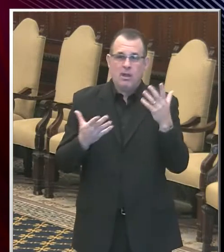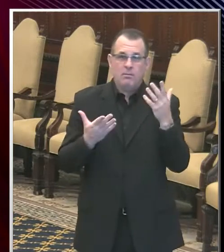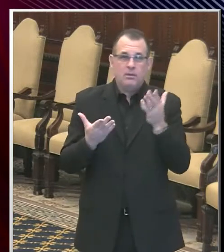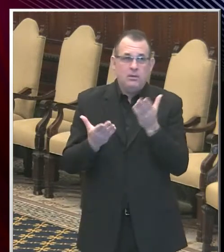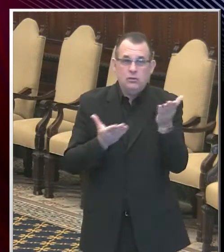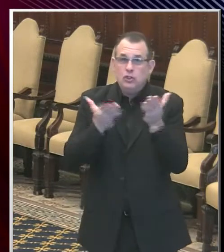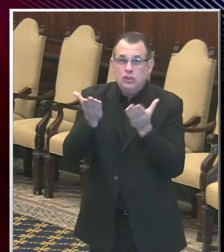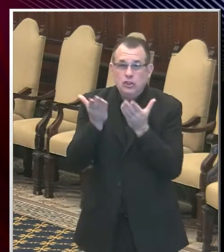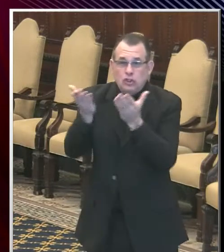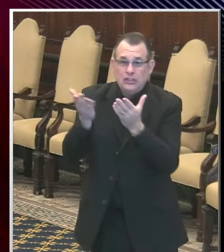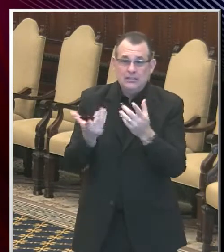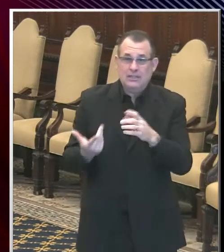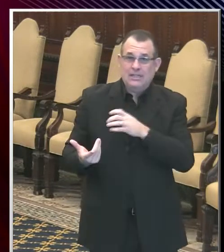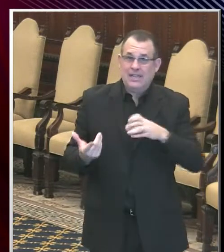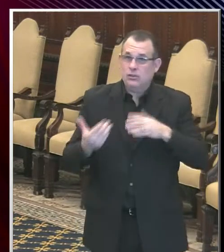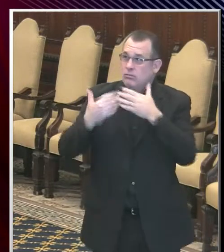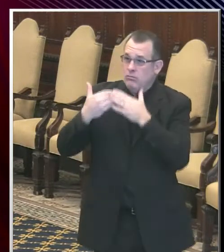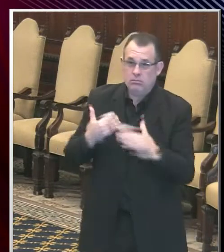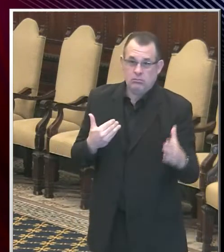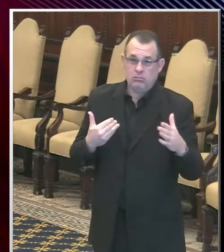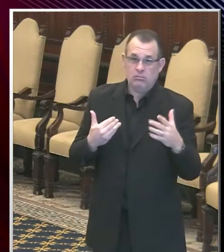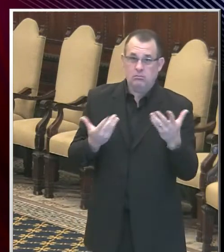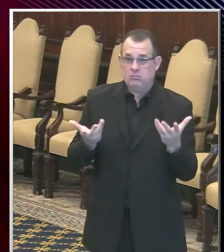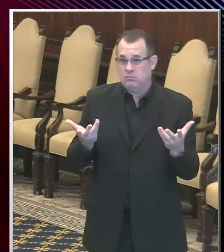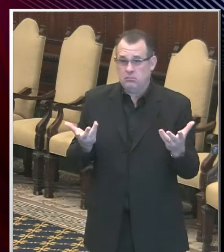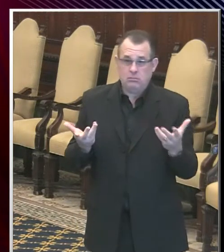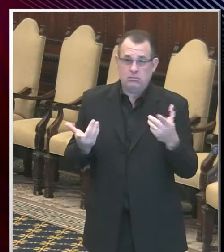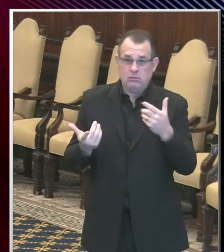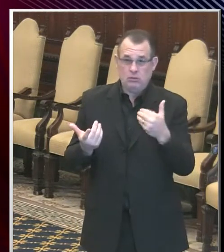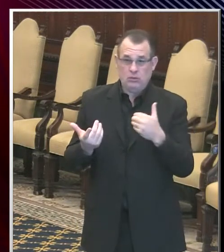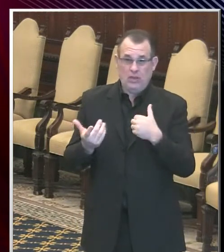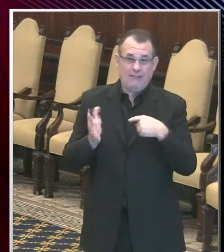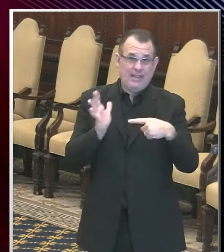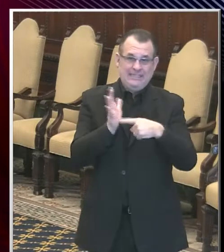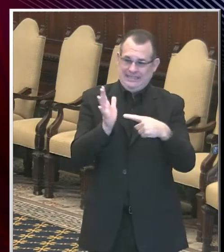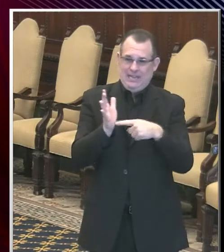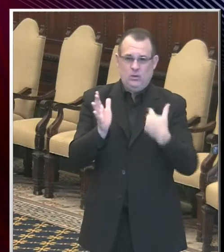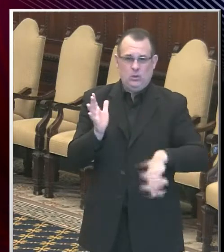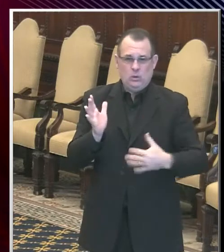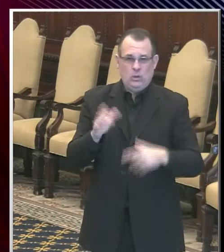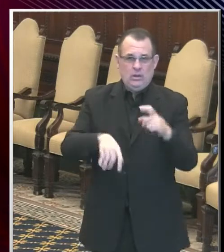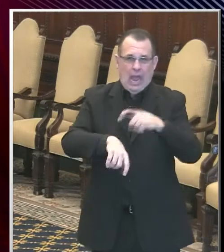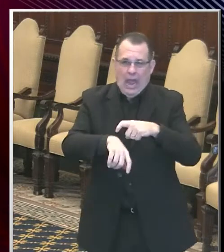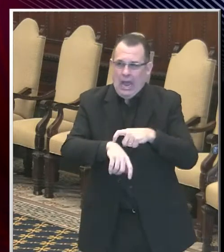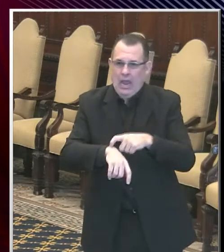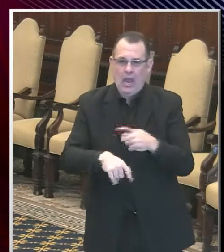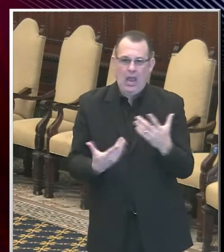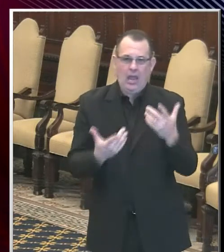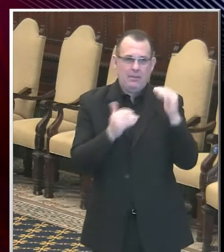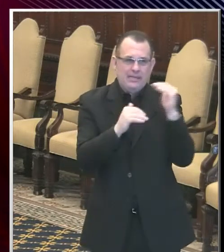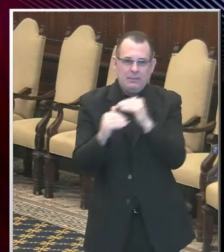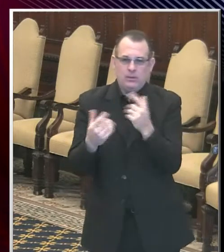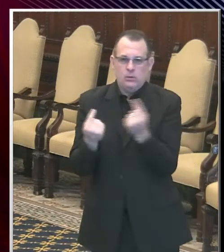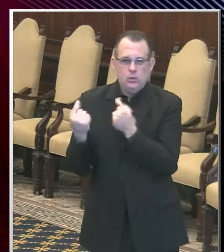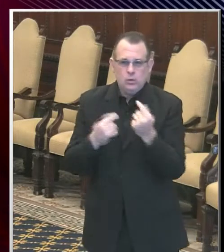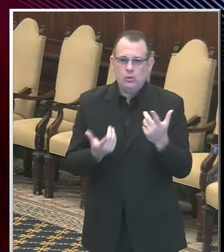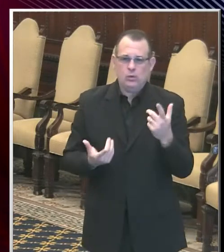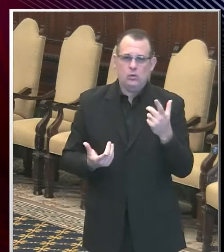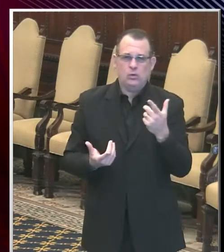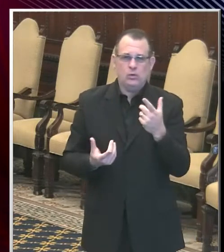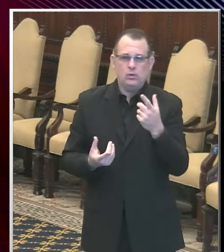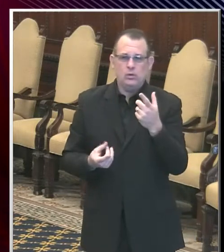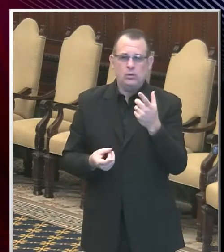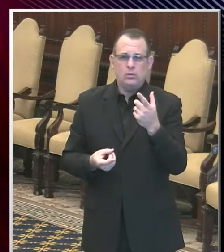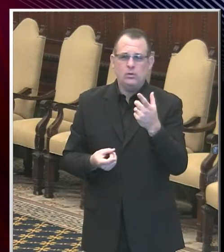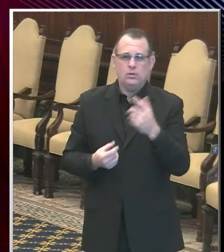moving forward? Because you did have a deadline as far as time restrictions in order to do this. So is it in a